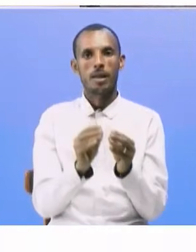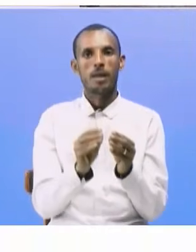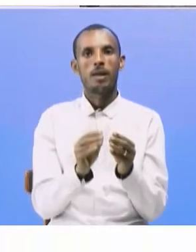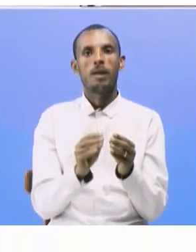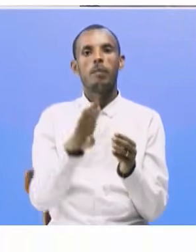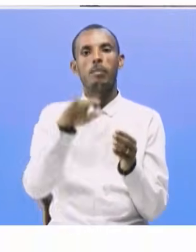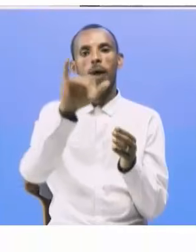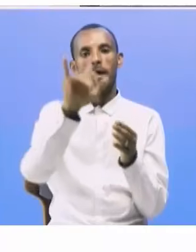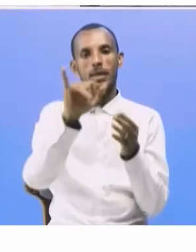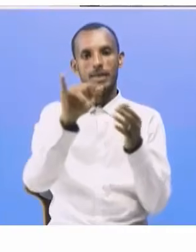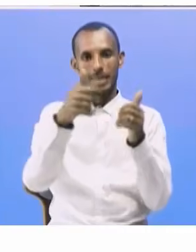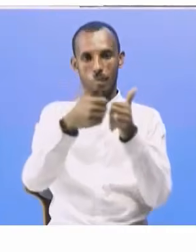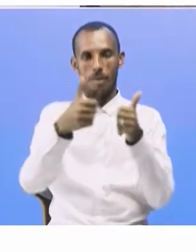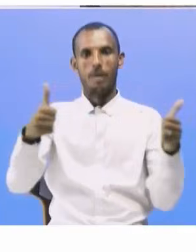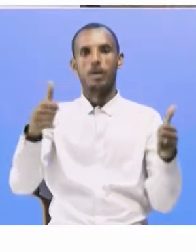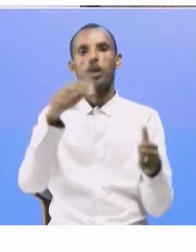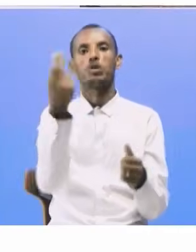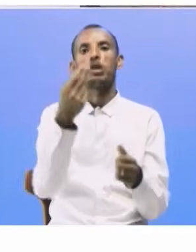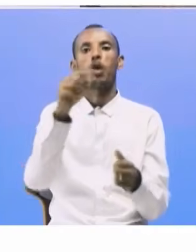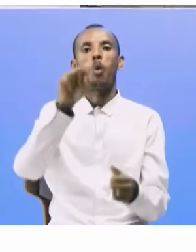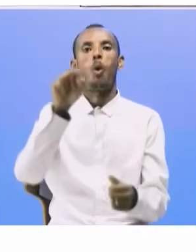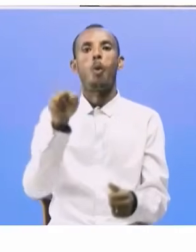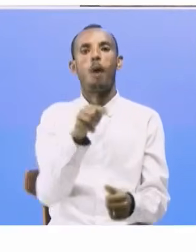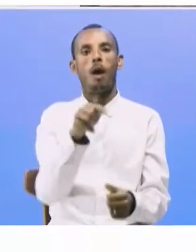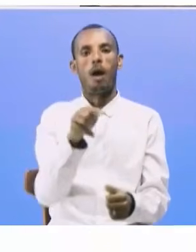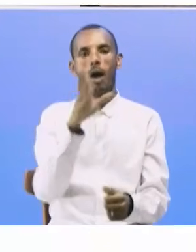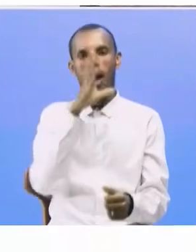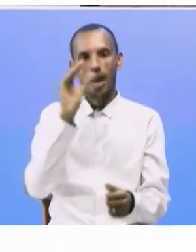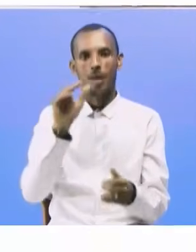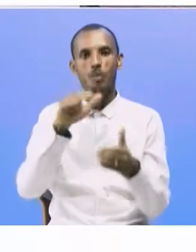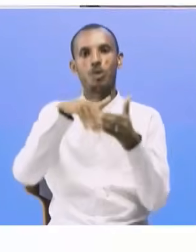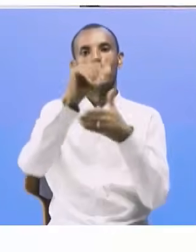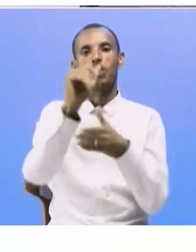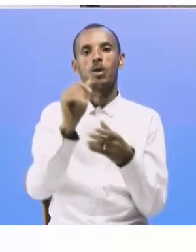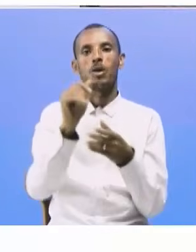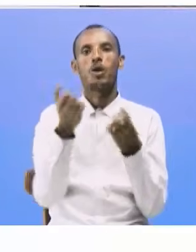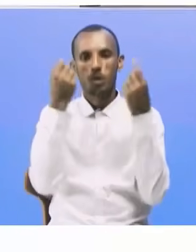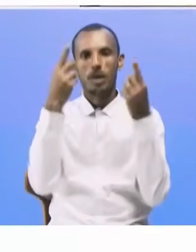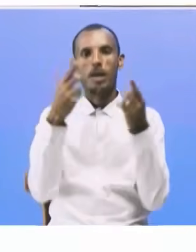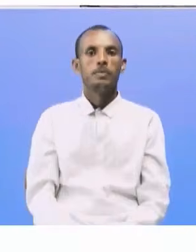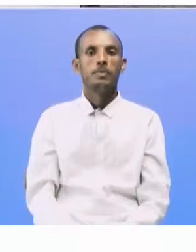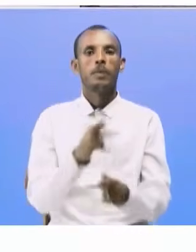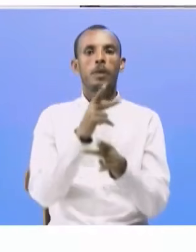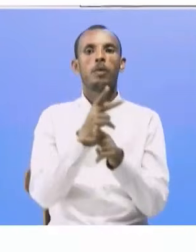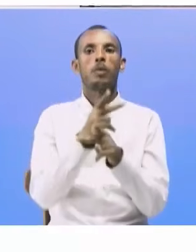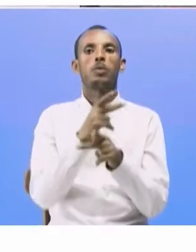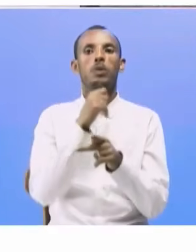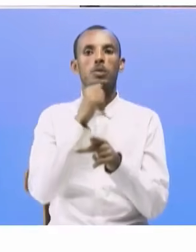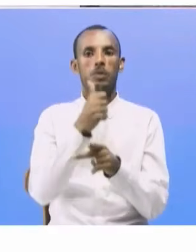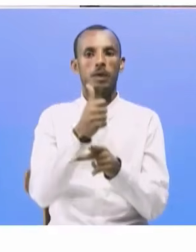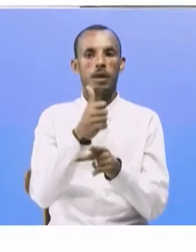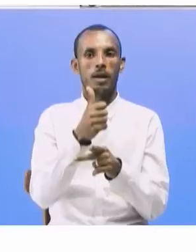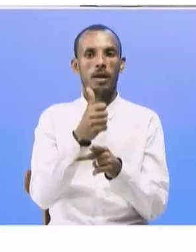them using comma and without considering the order.